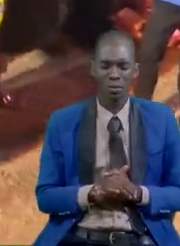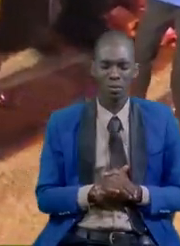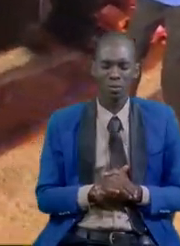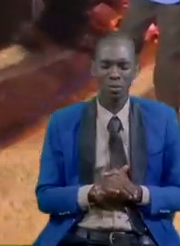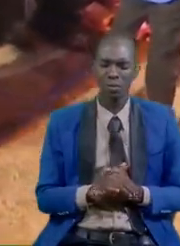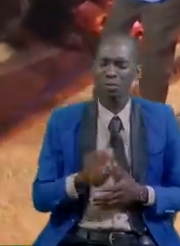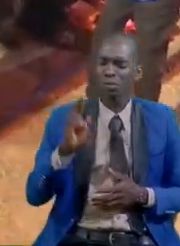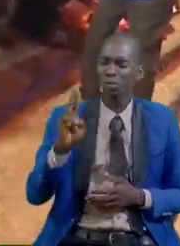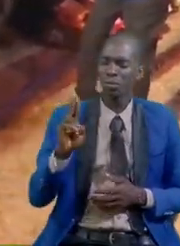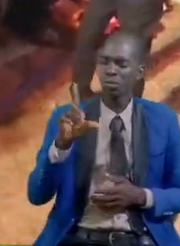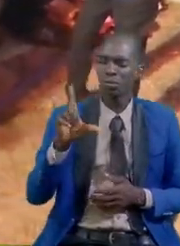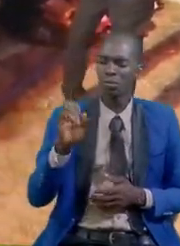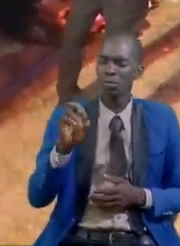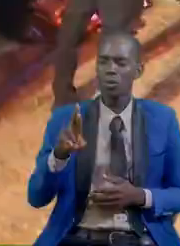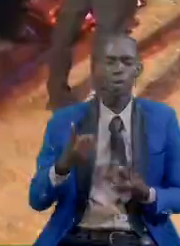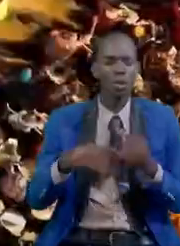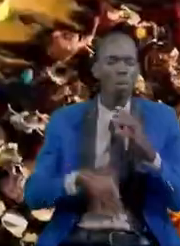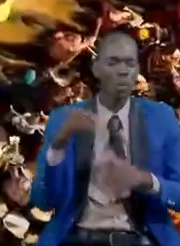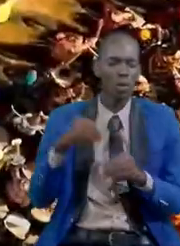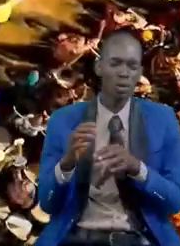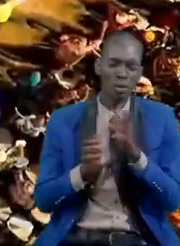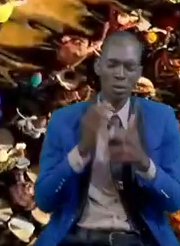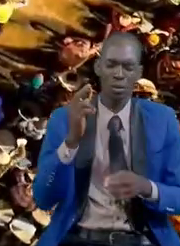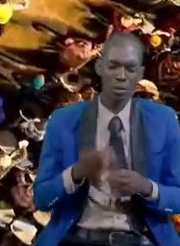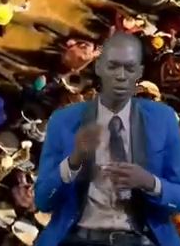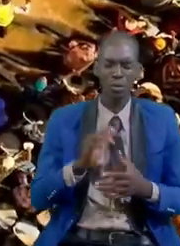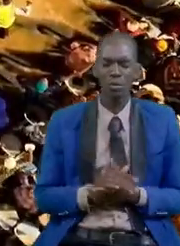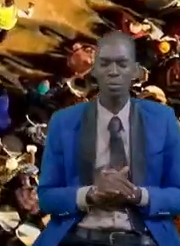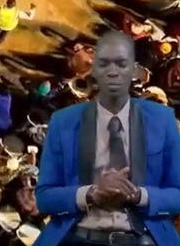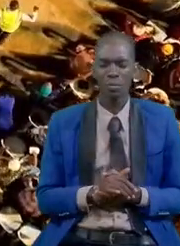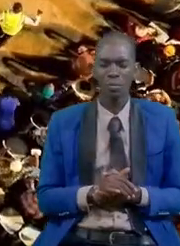Ulcer, come out in Jesus' name.